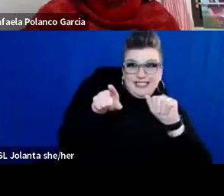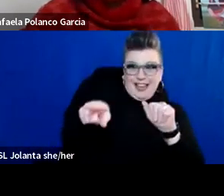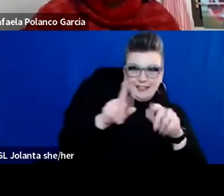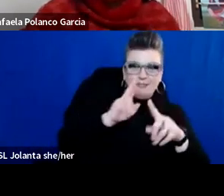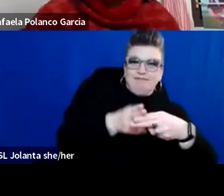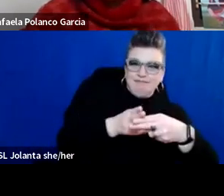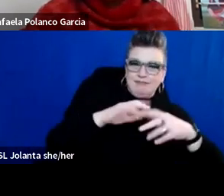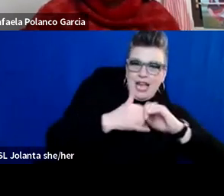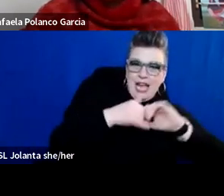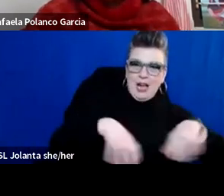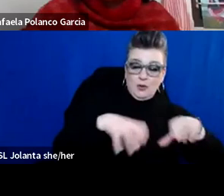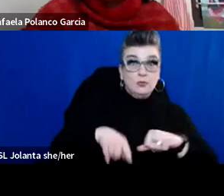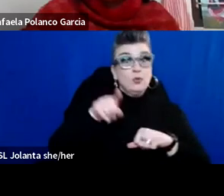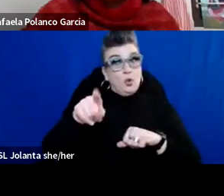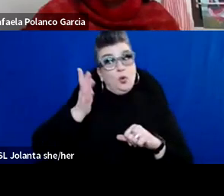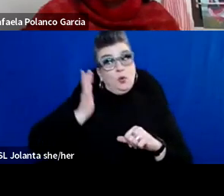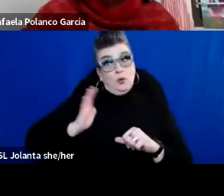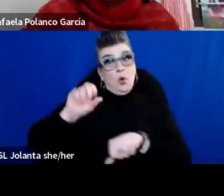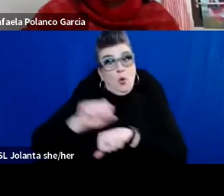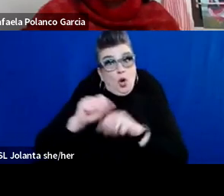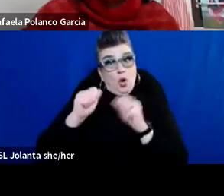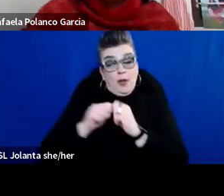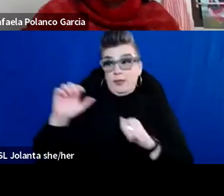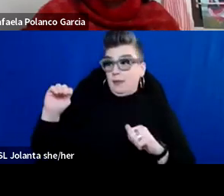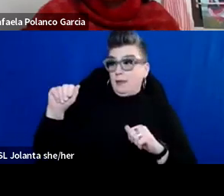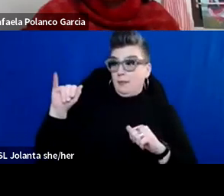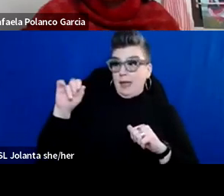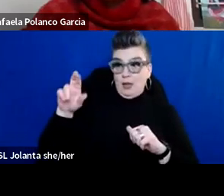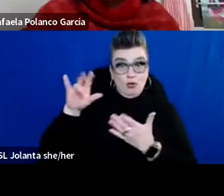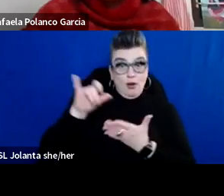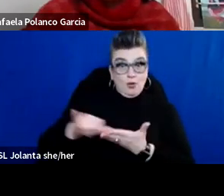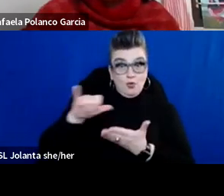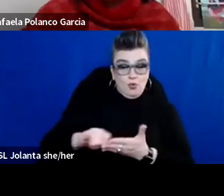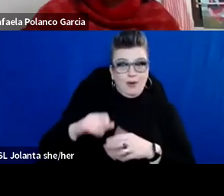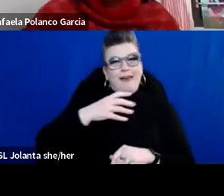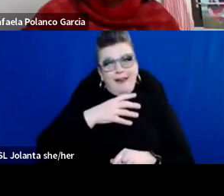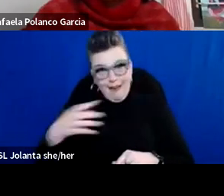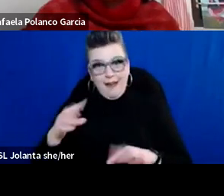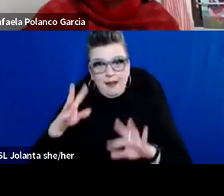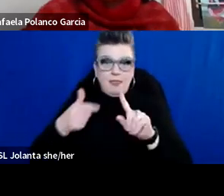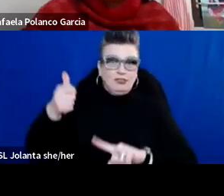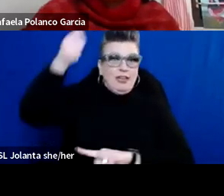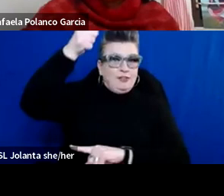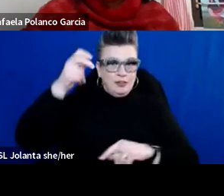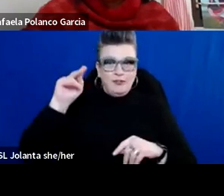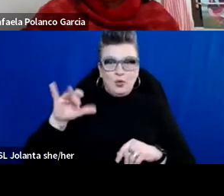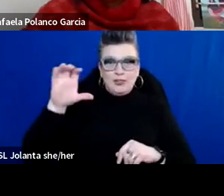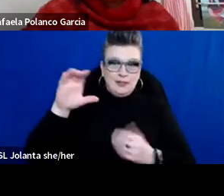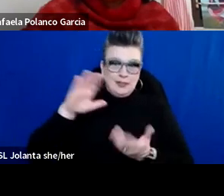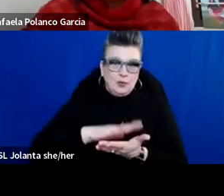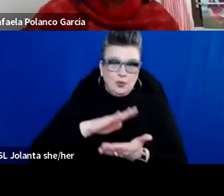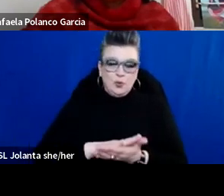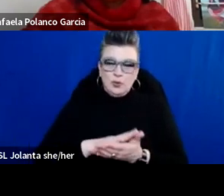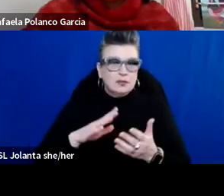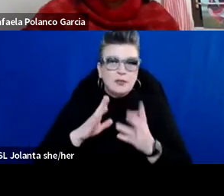hand not only with the former mayor of new york who you serve directly but the chancellor of the new york city schools mutual good